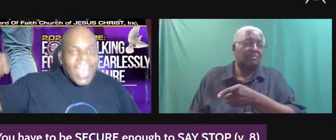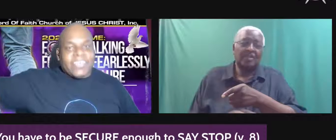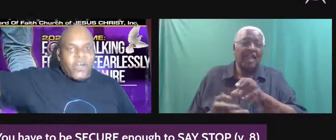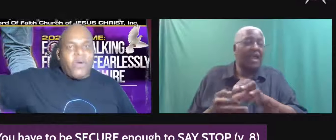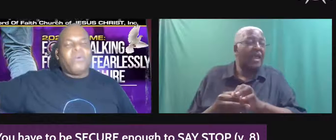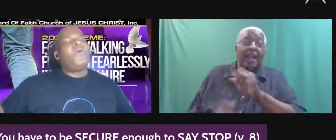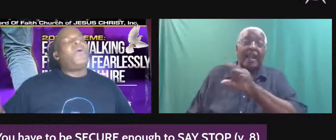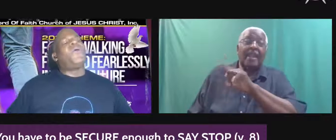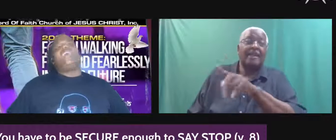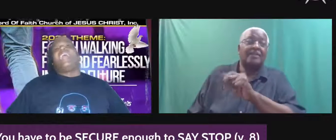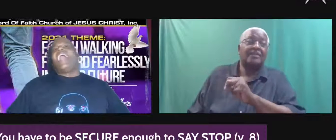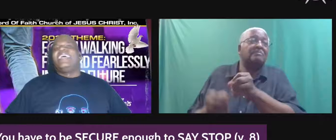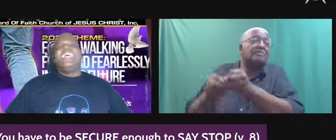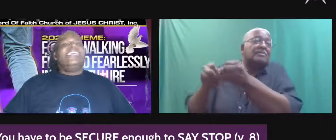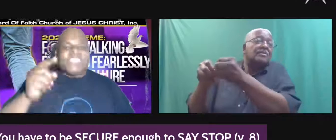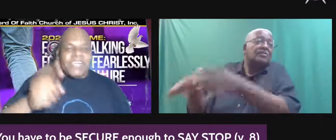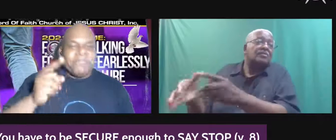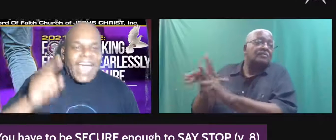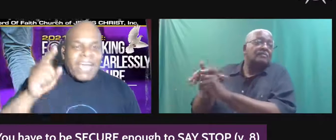the lot go.